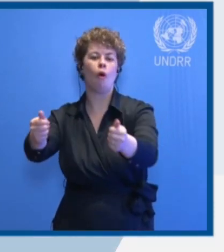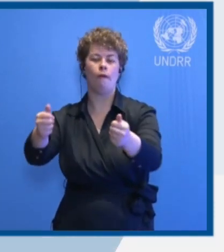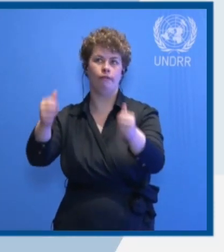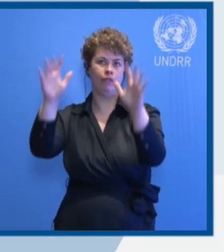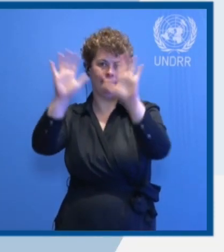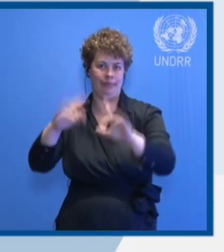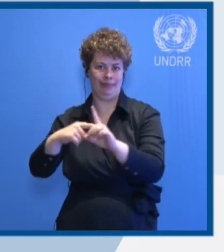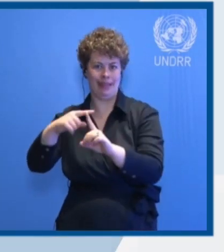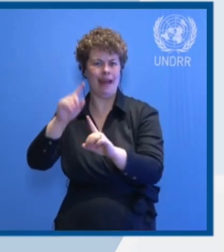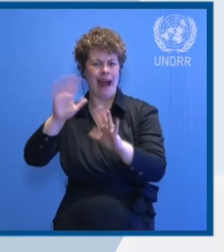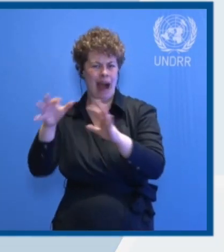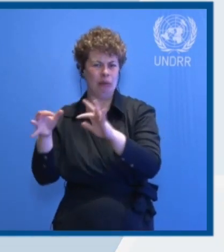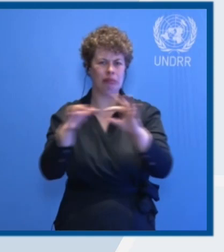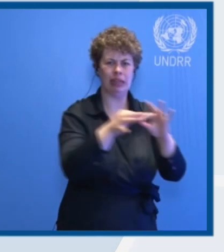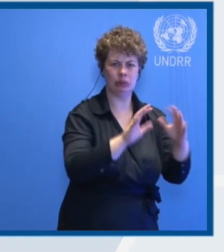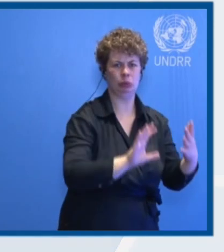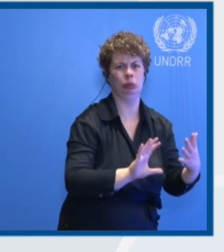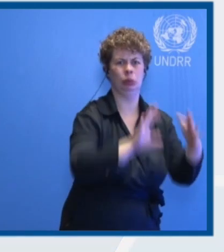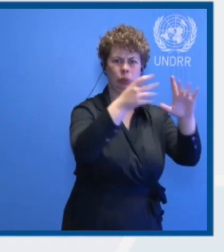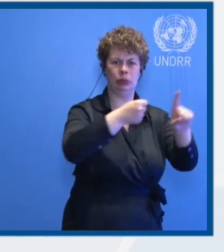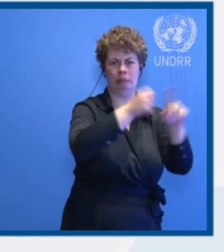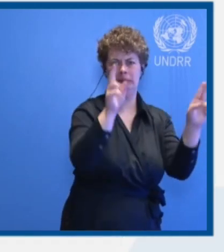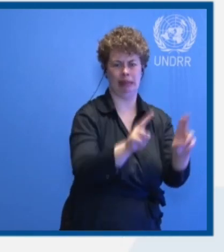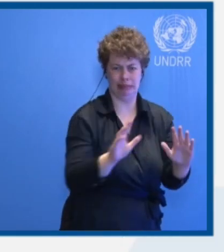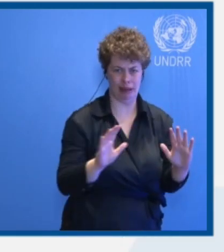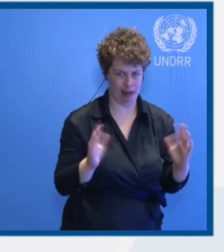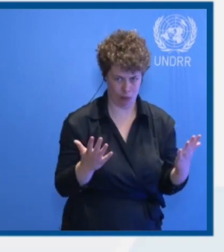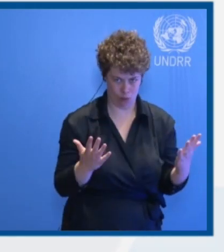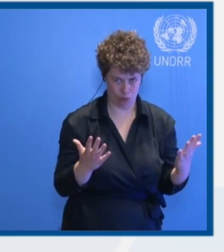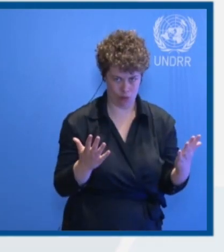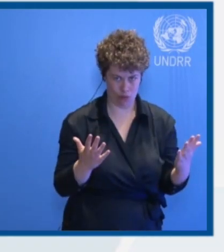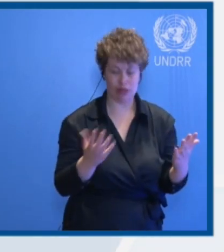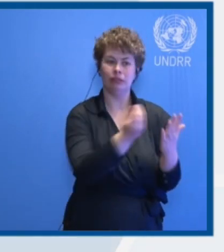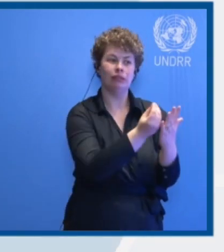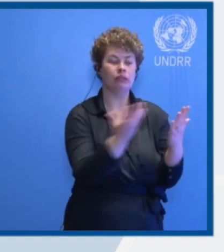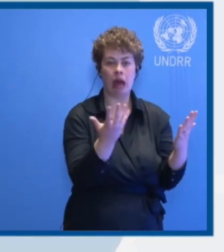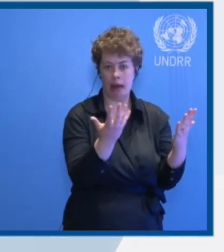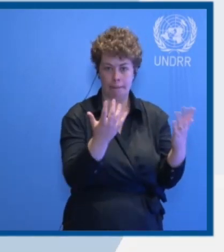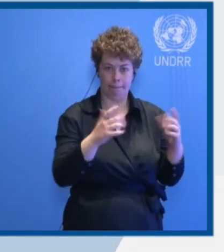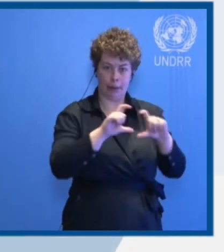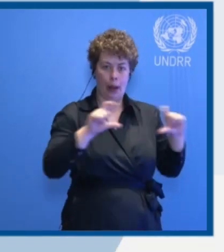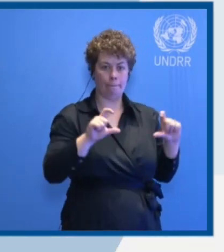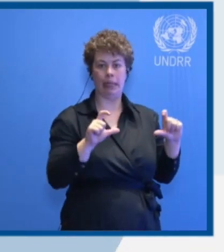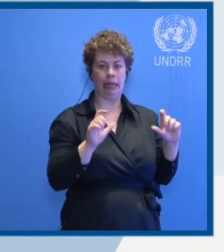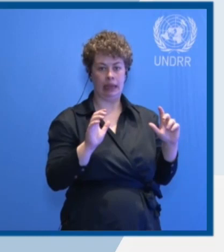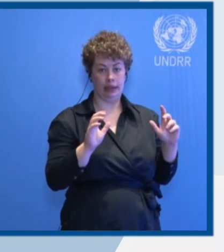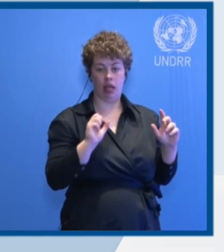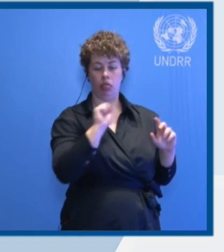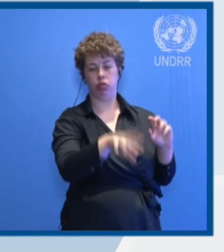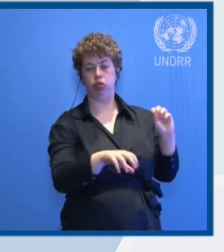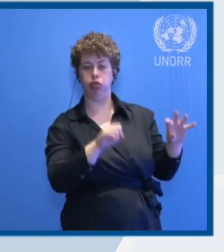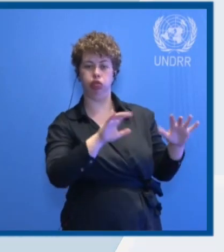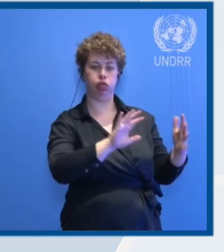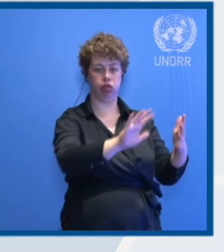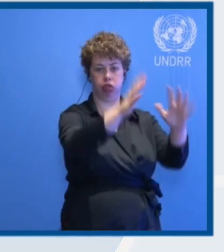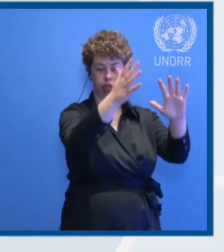of NBS. And in some cases, nature-based solutions are implemented in ways that